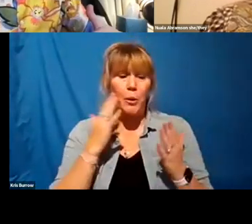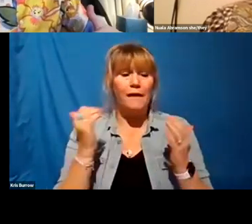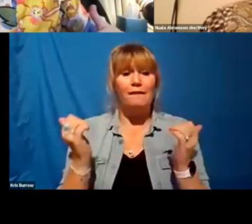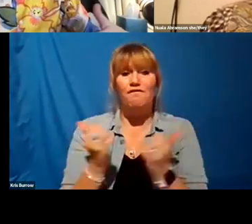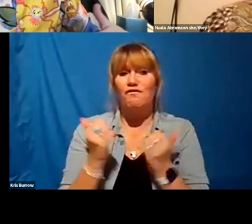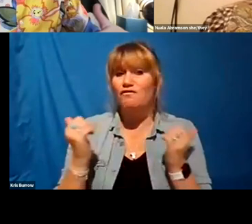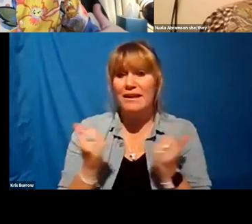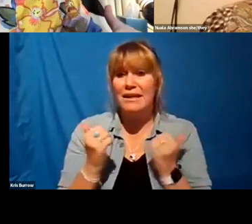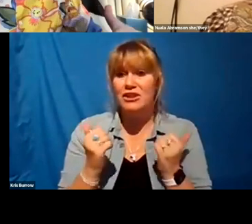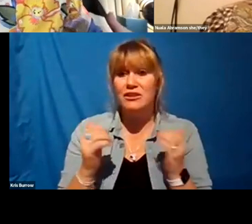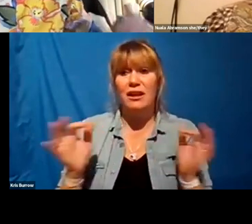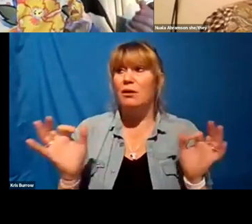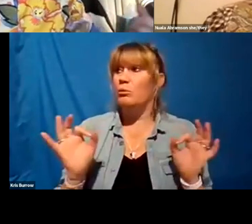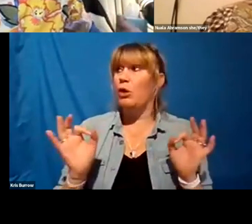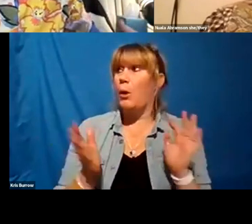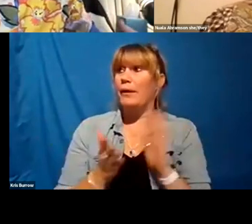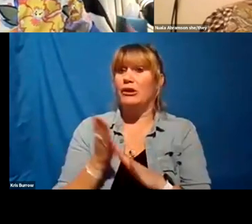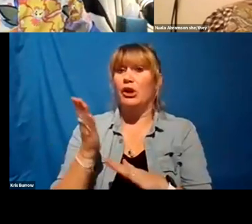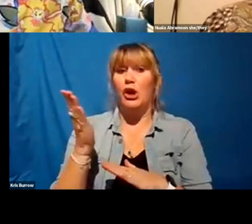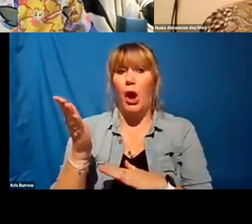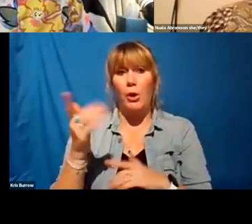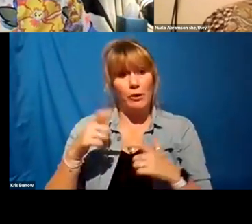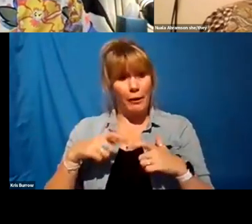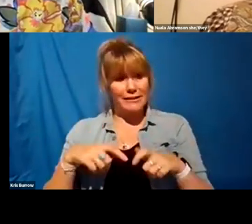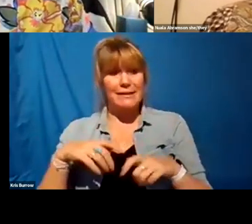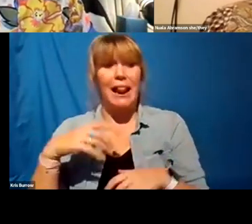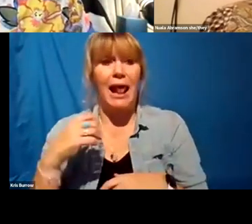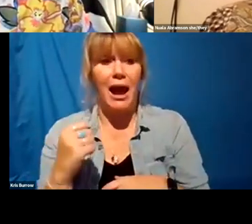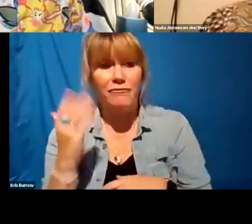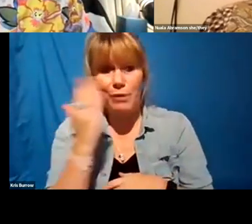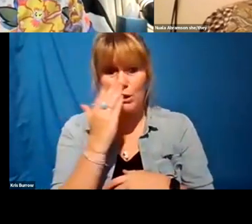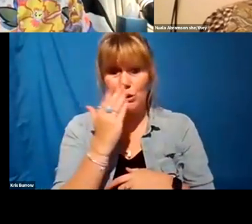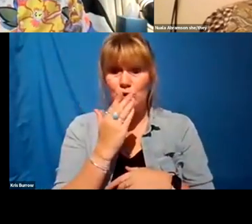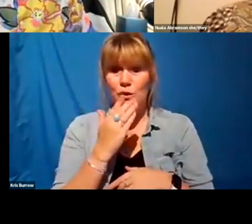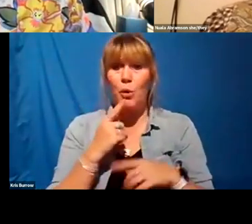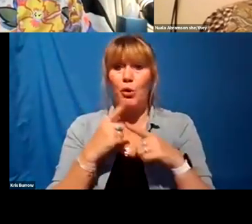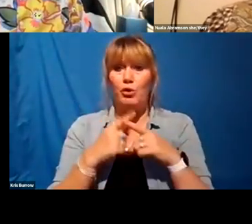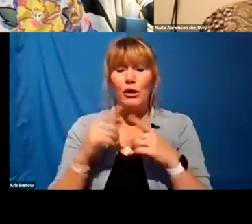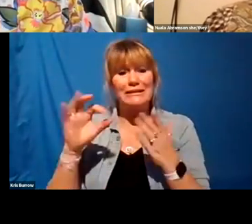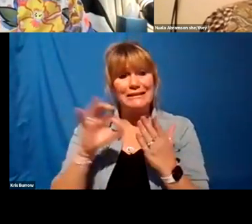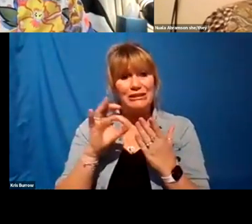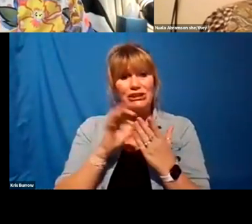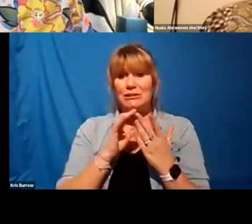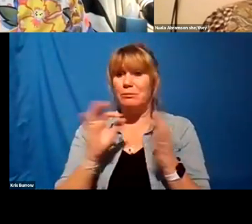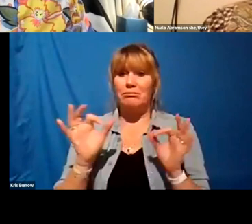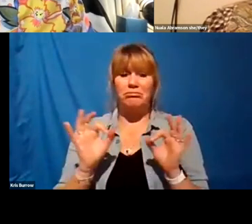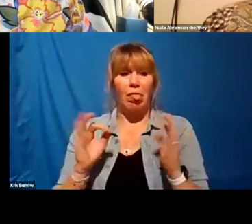nowhere to go, so I still have my school cross stitches, but nothing